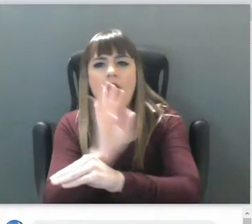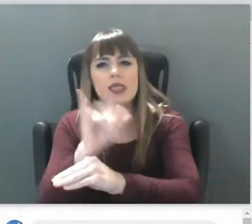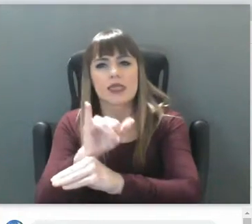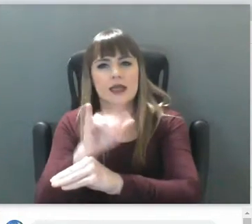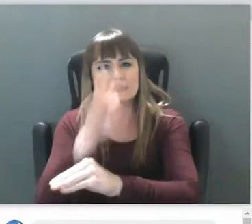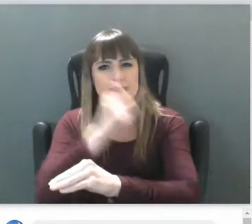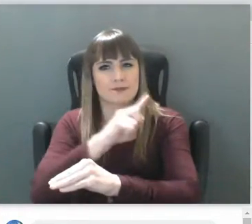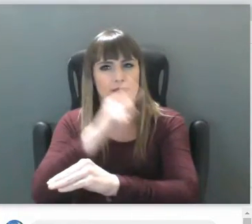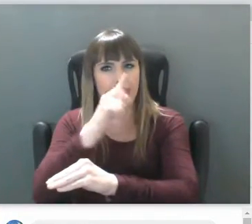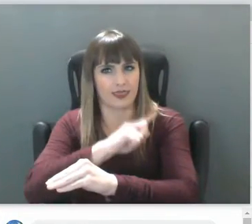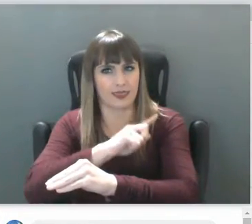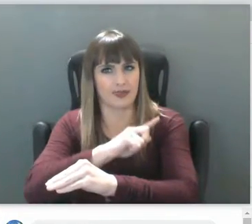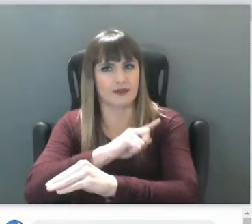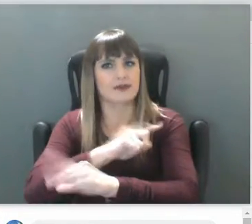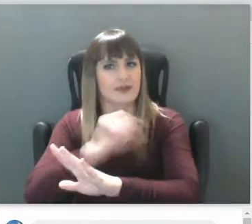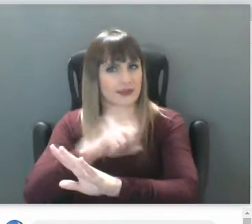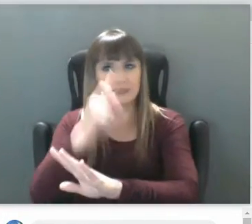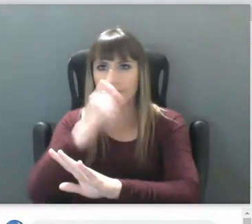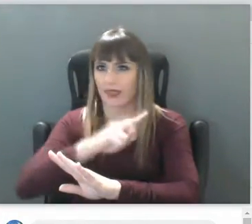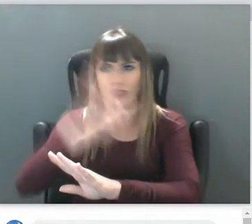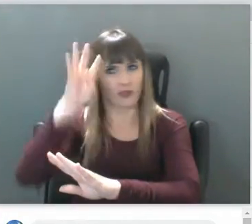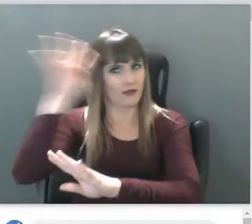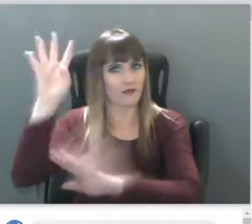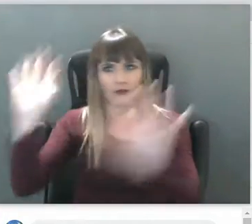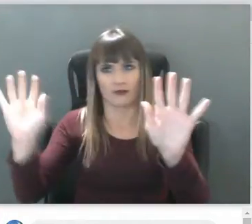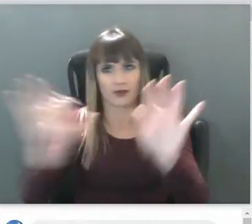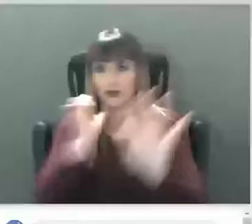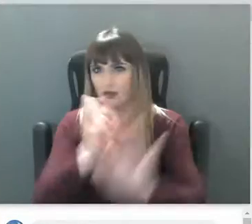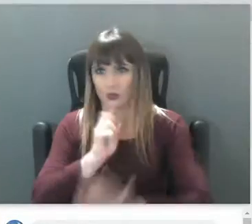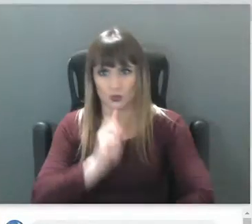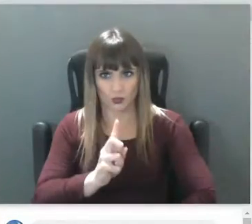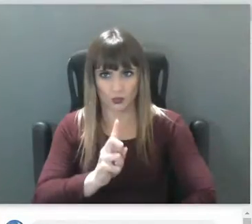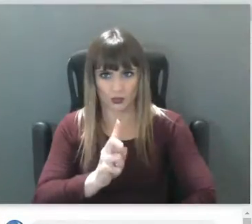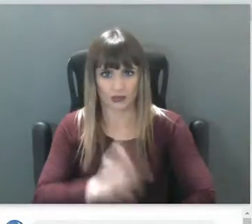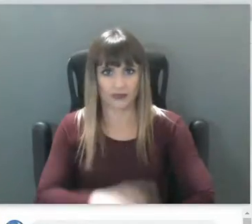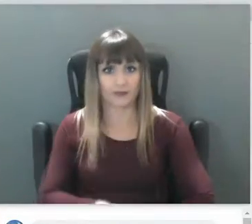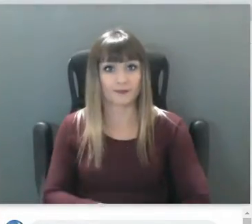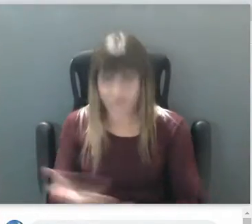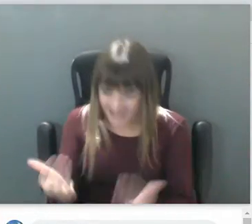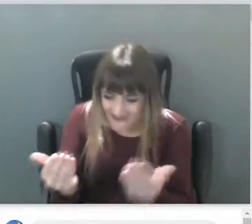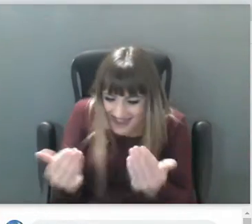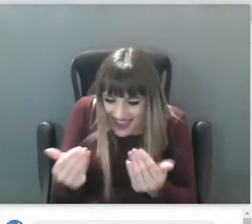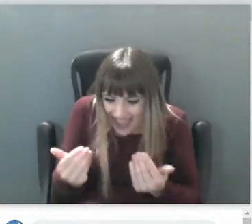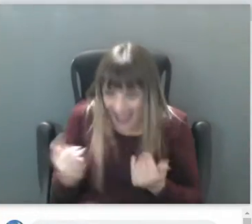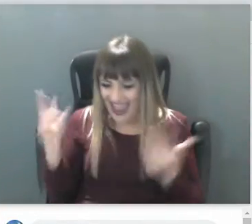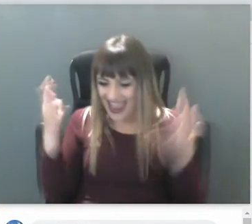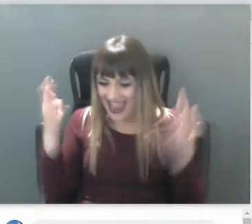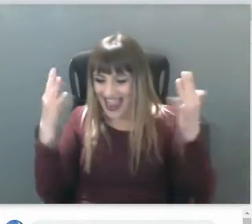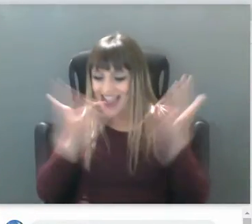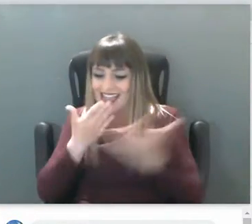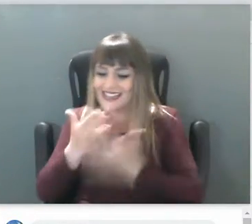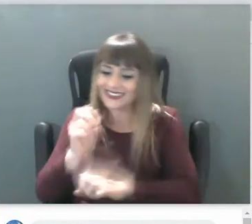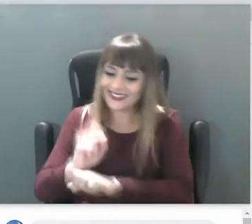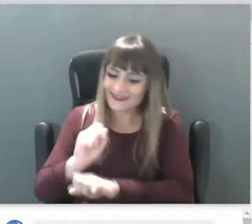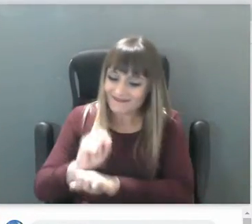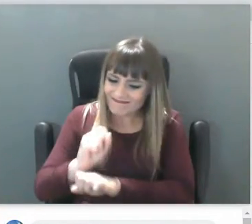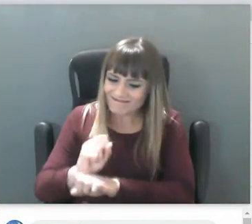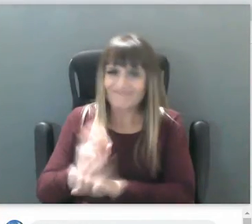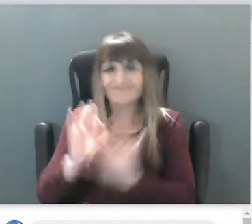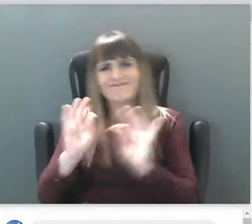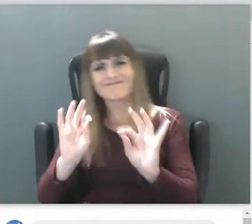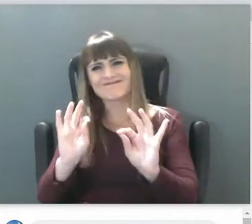honey. Yes, that is a big myth. You want to come through? Everybody come through. Yay, good job. There you